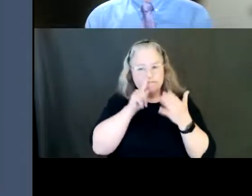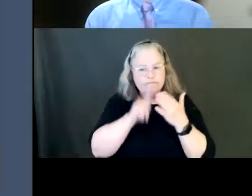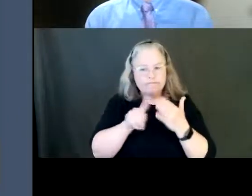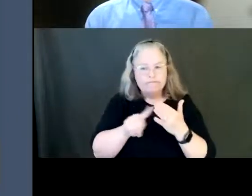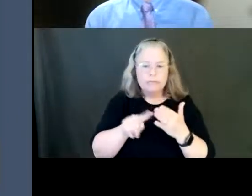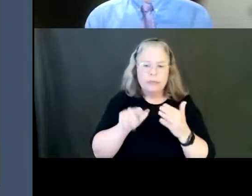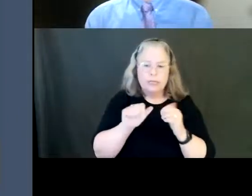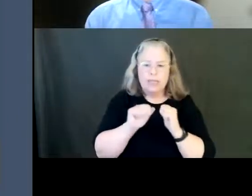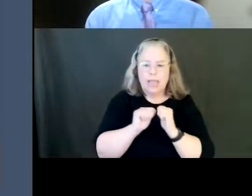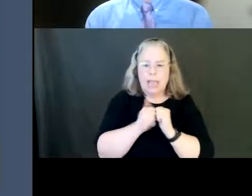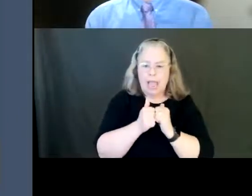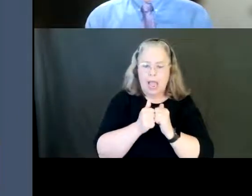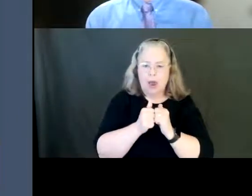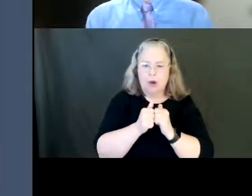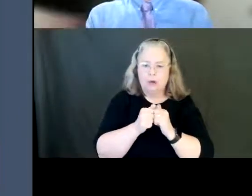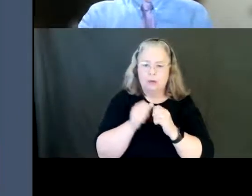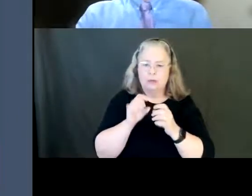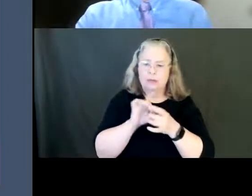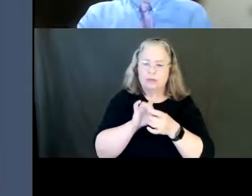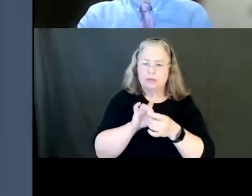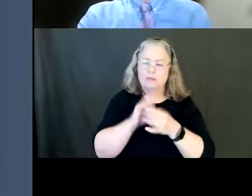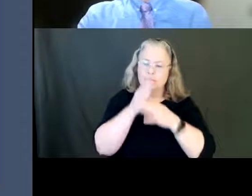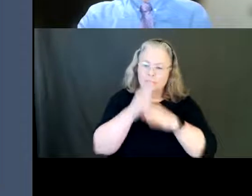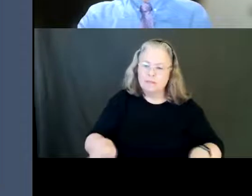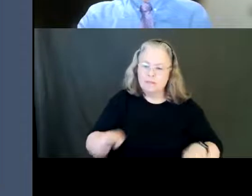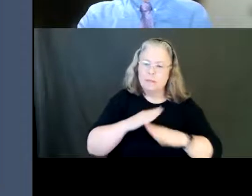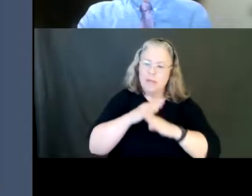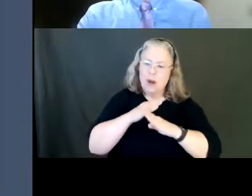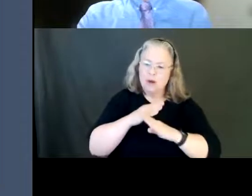things can be barriers with engagement.